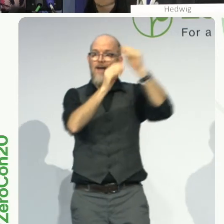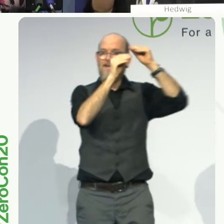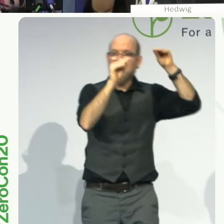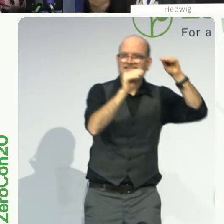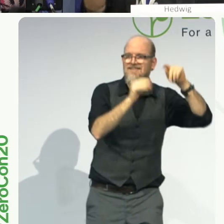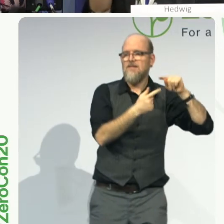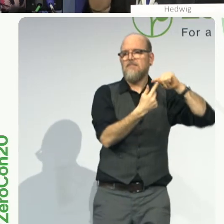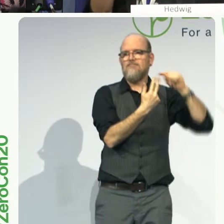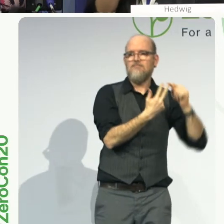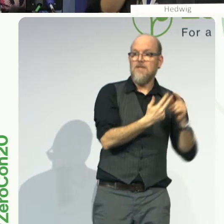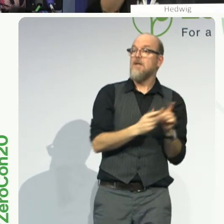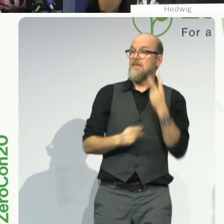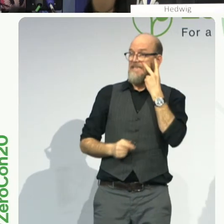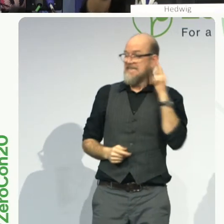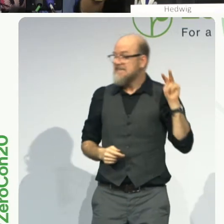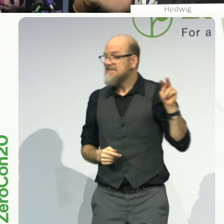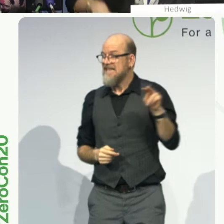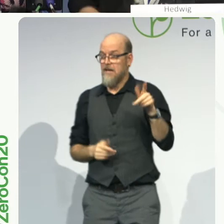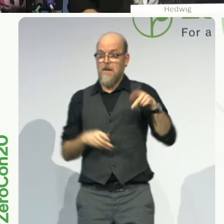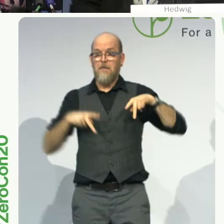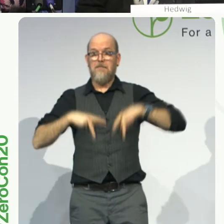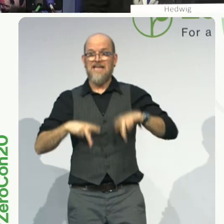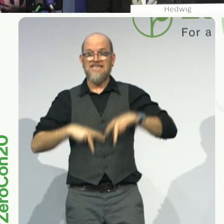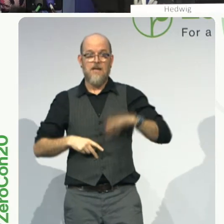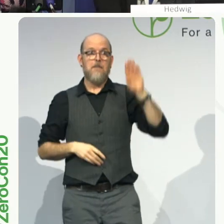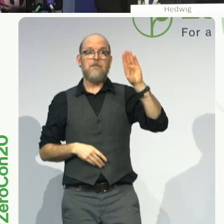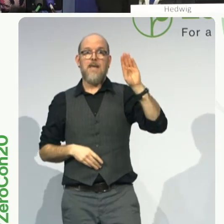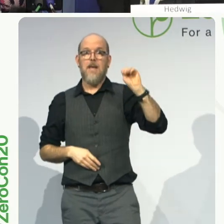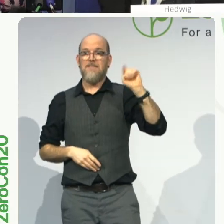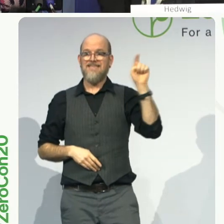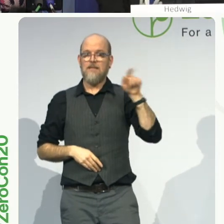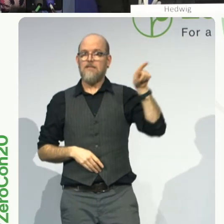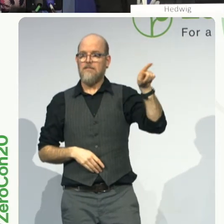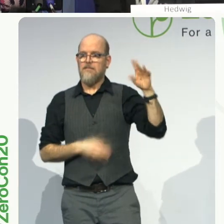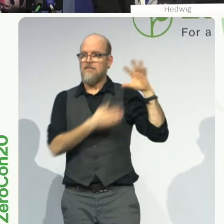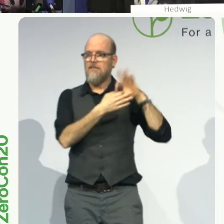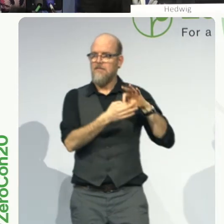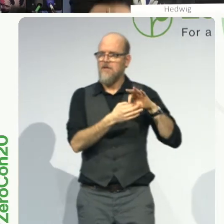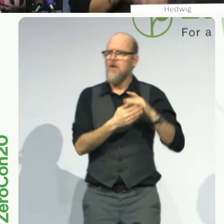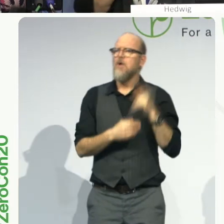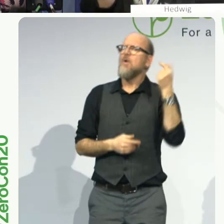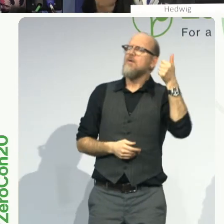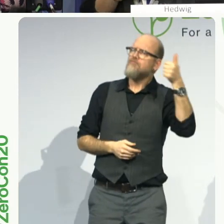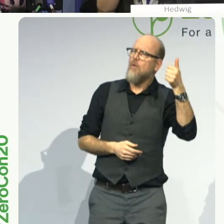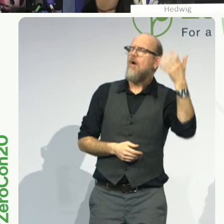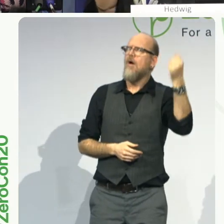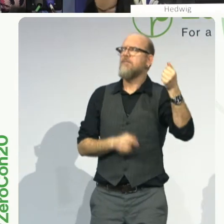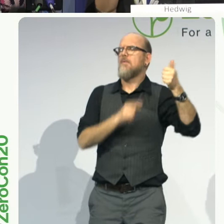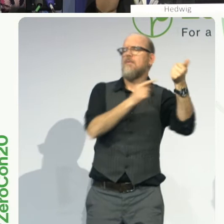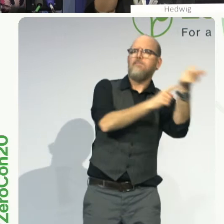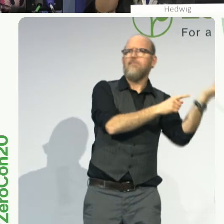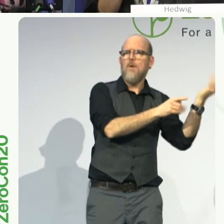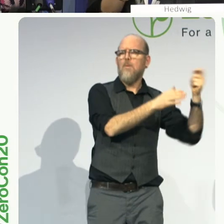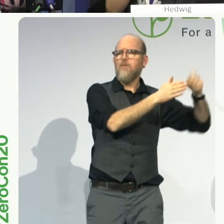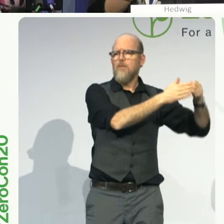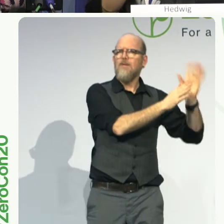BMZ is also, the ministry is also commissioning other projects as well. And in this portfolio, we try to use a